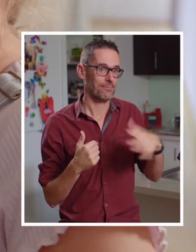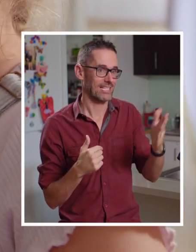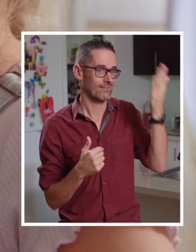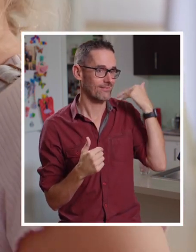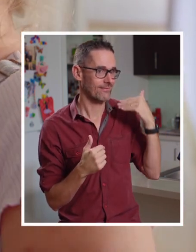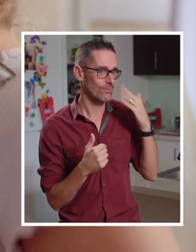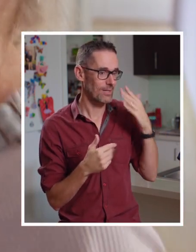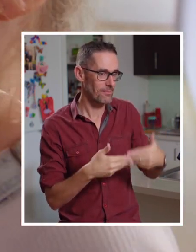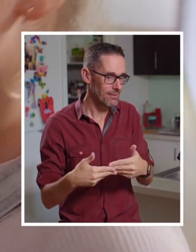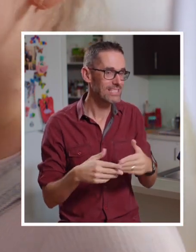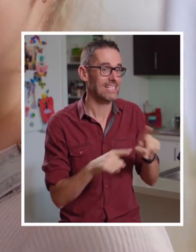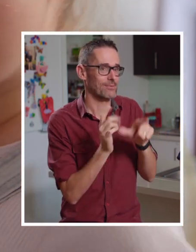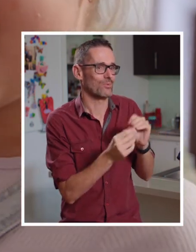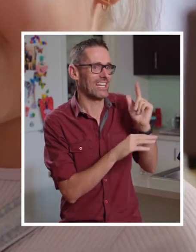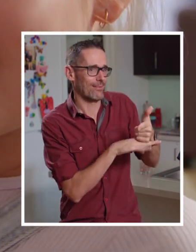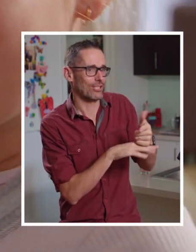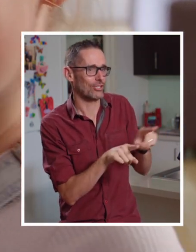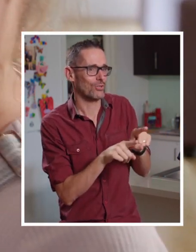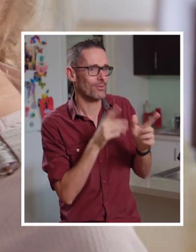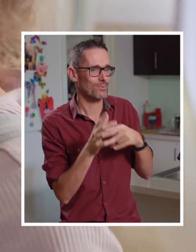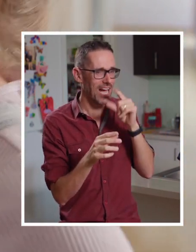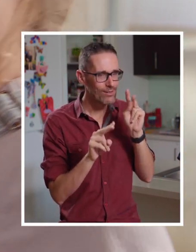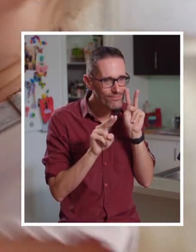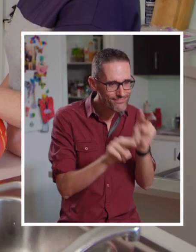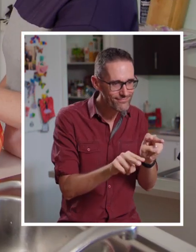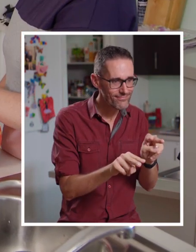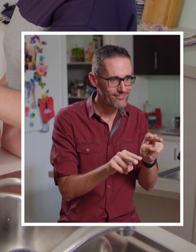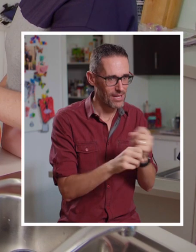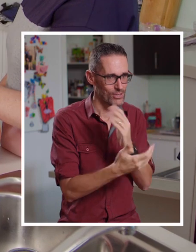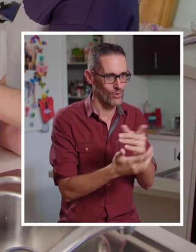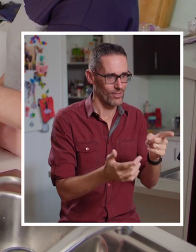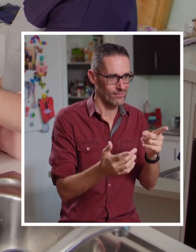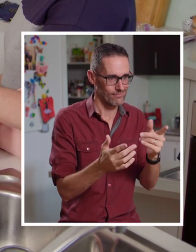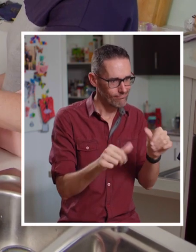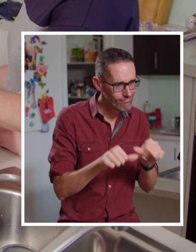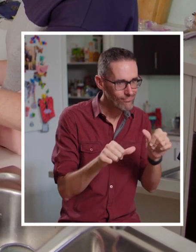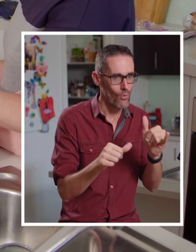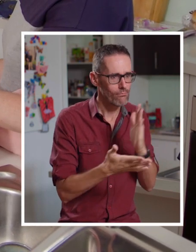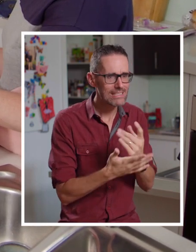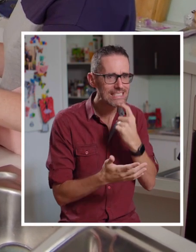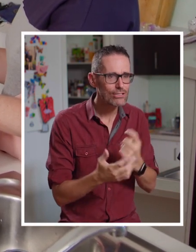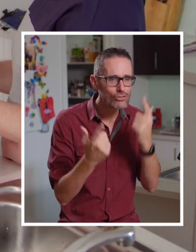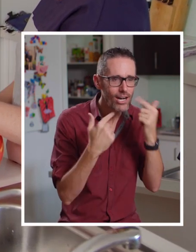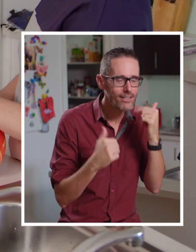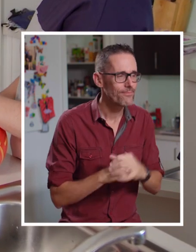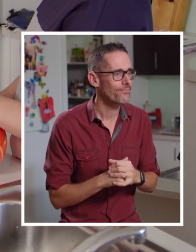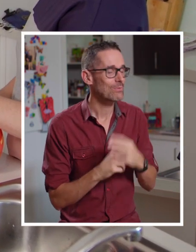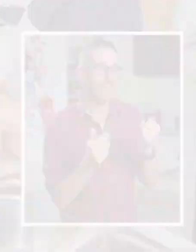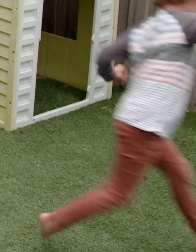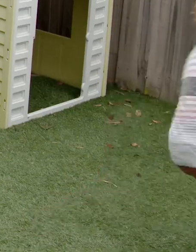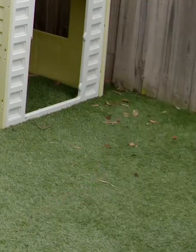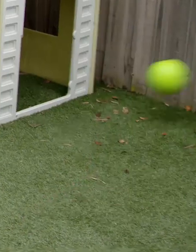baby crying alarm. So we did have that back in the day, and we'd also have one with a camera so we could check in and see if the crying was anything to worry